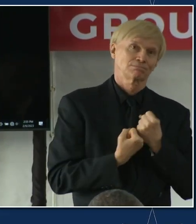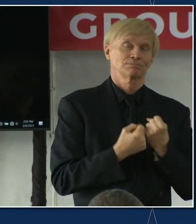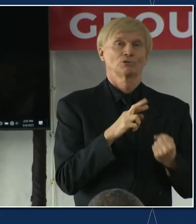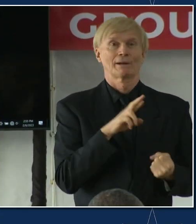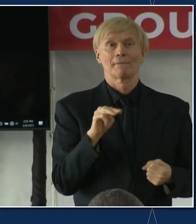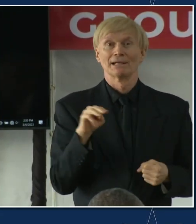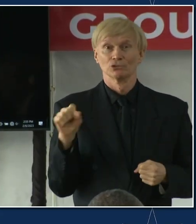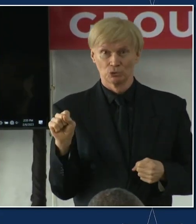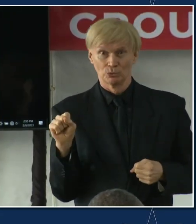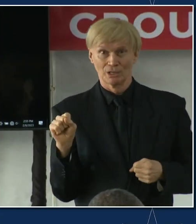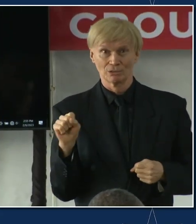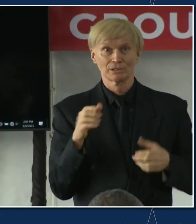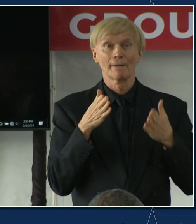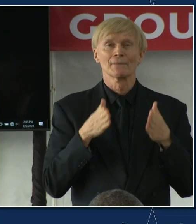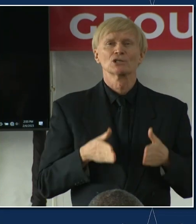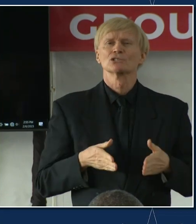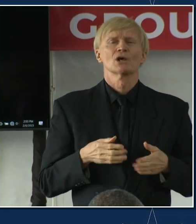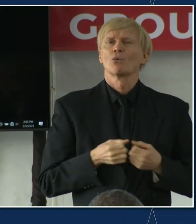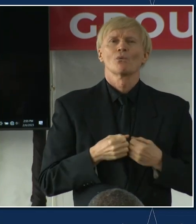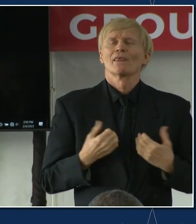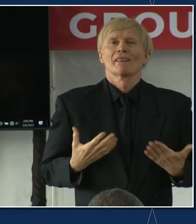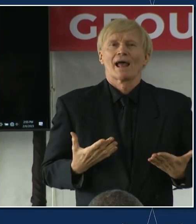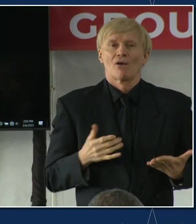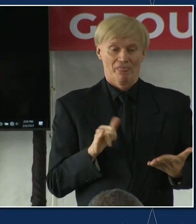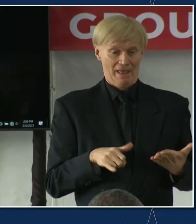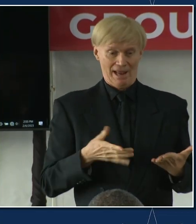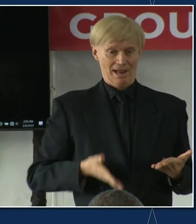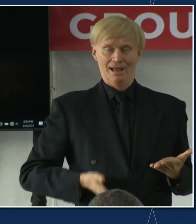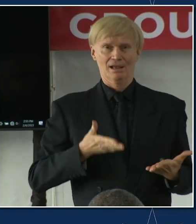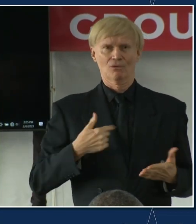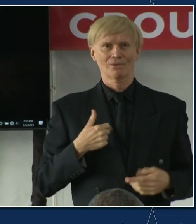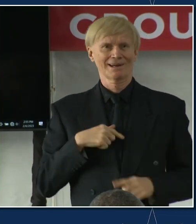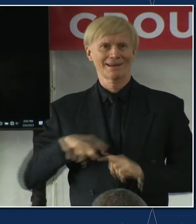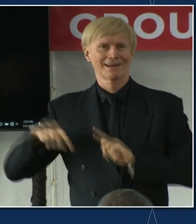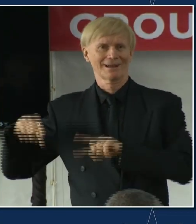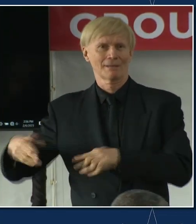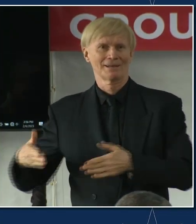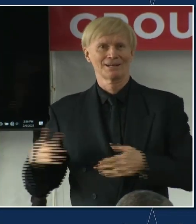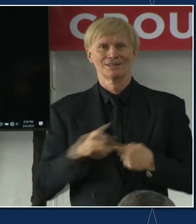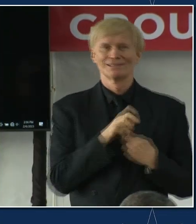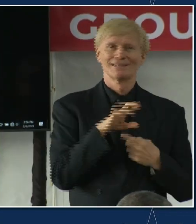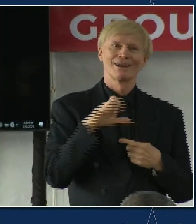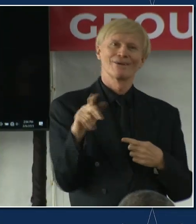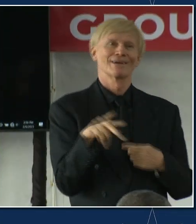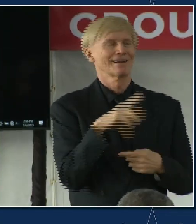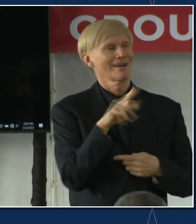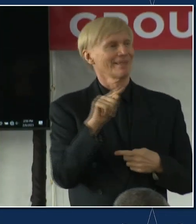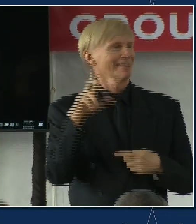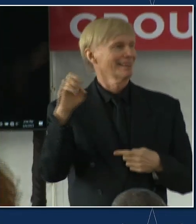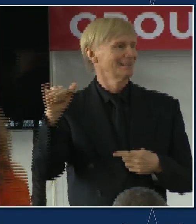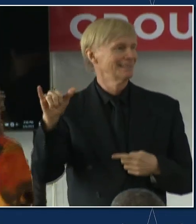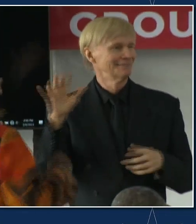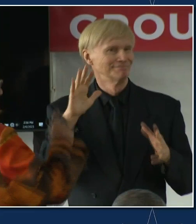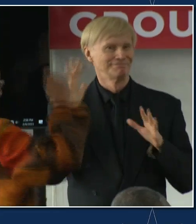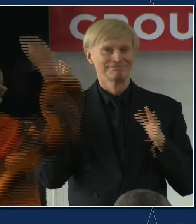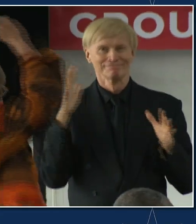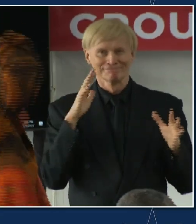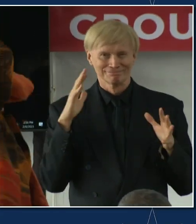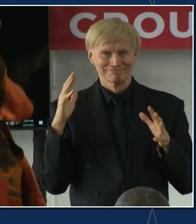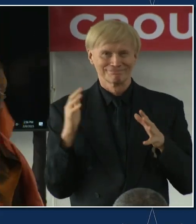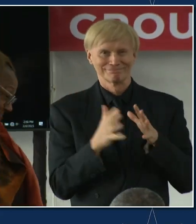Mile Studios, the person without whom we would not be here today, Mr. Derek Dudley. Please give a round of applause.